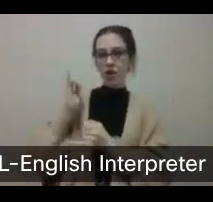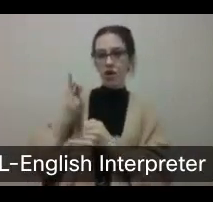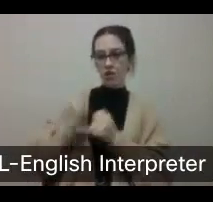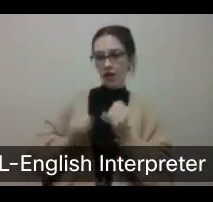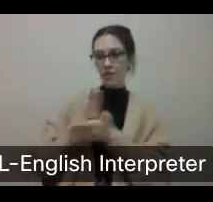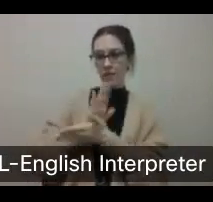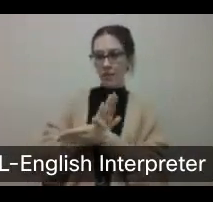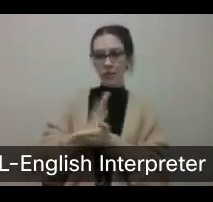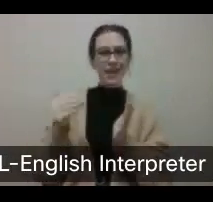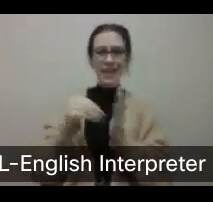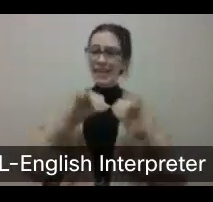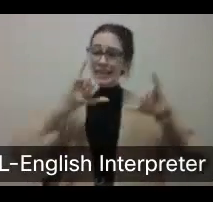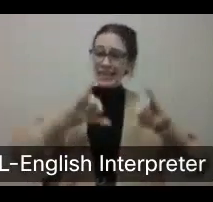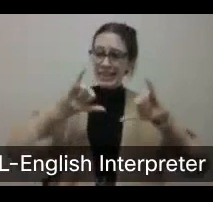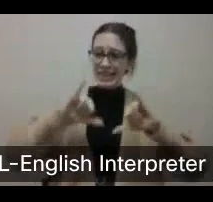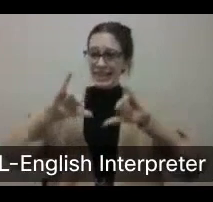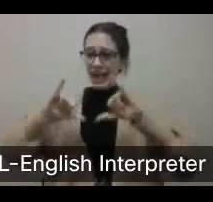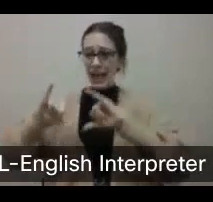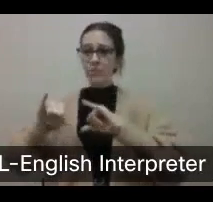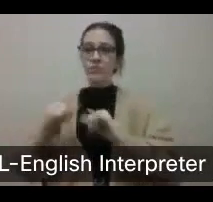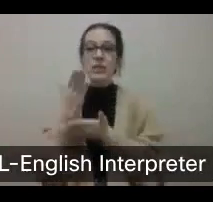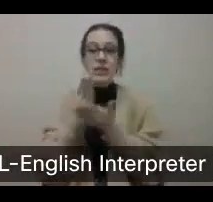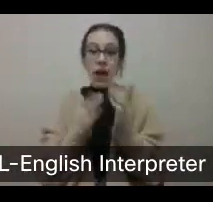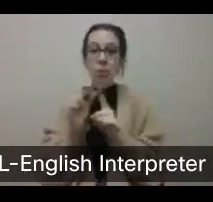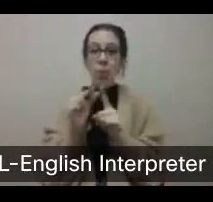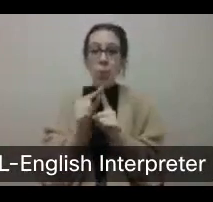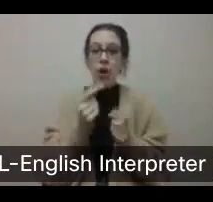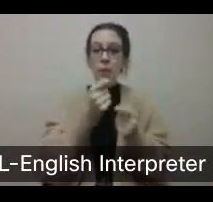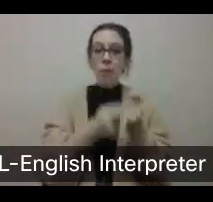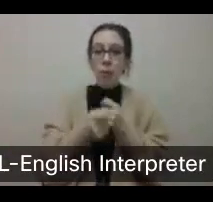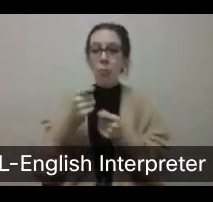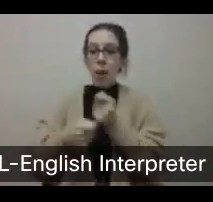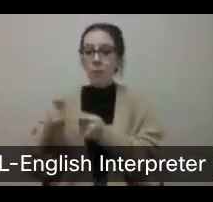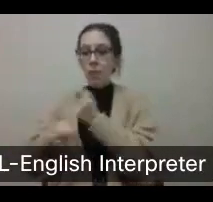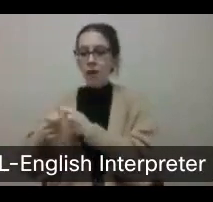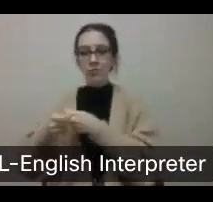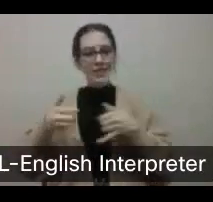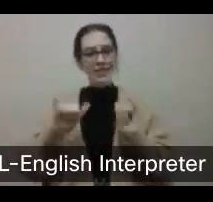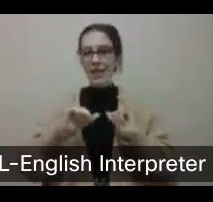same meaning. You'll notice as well, final research paper has been changed to last